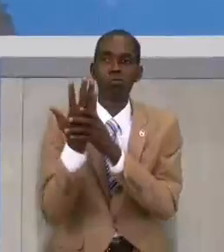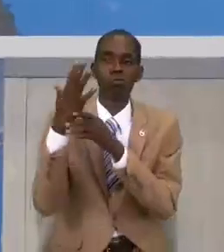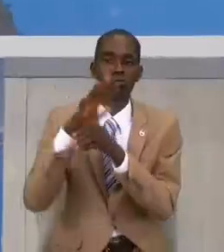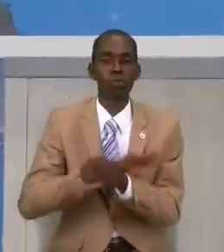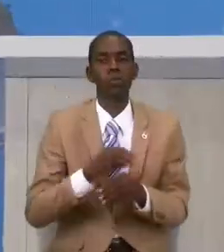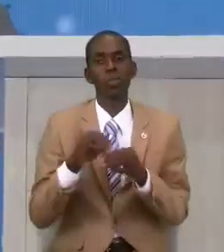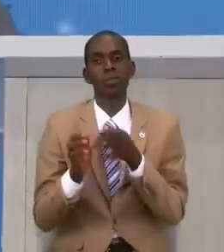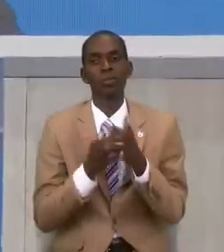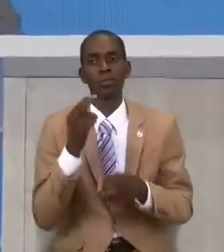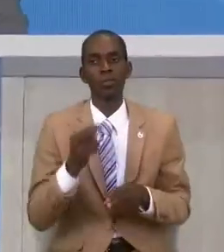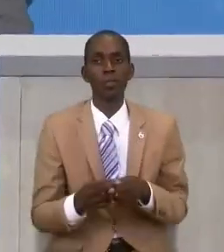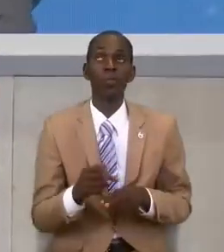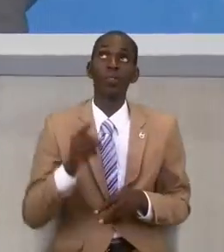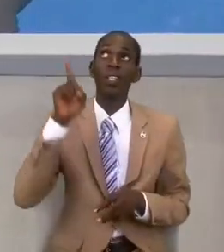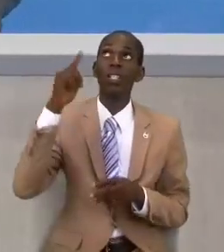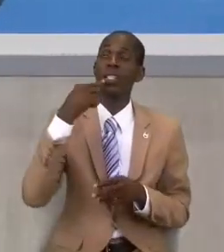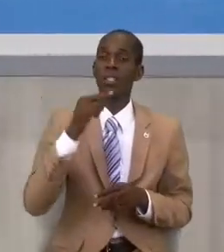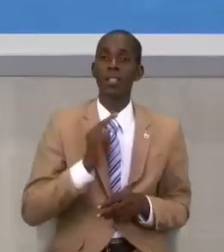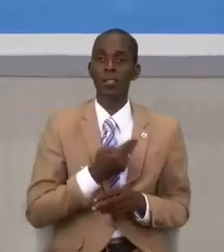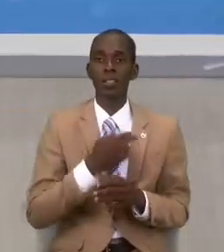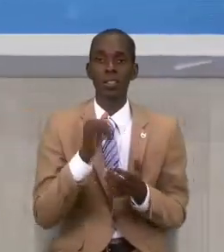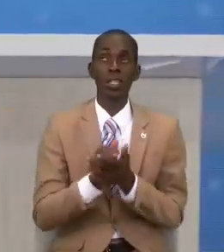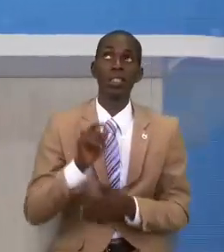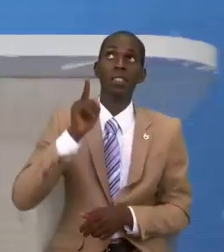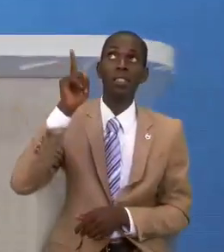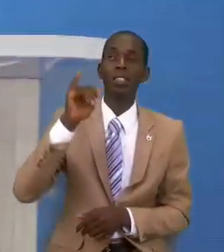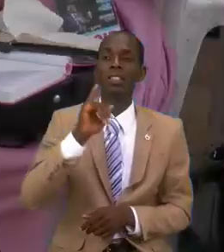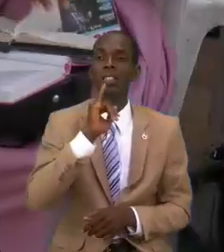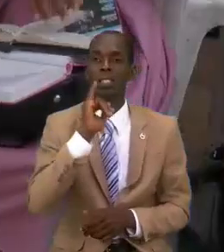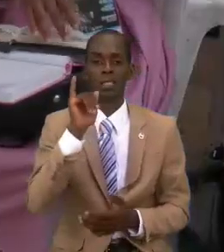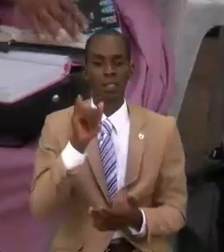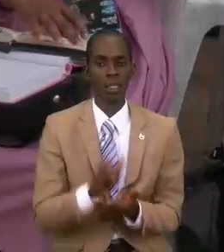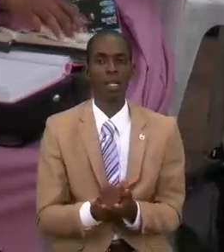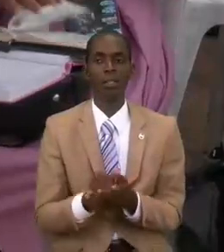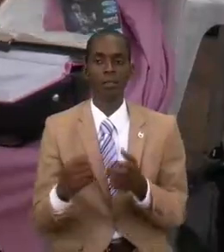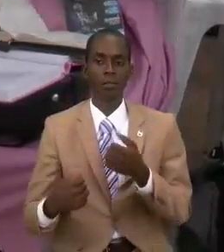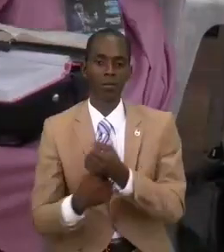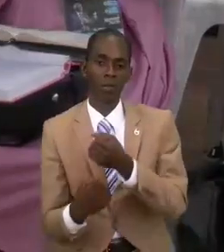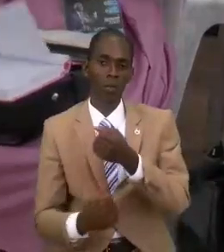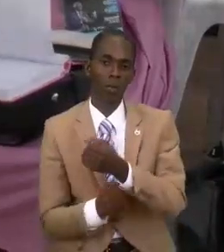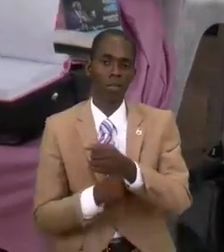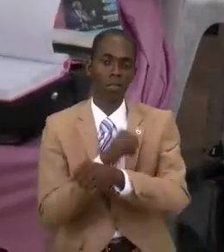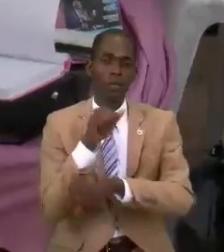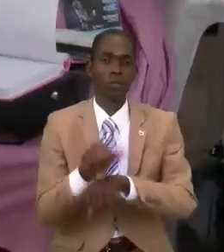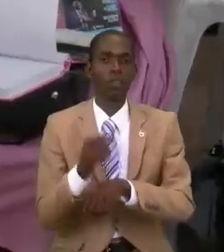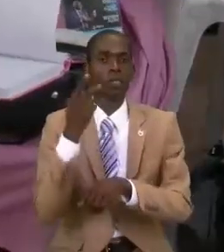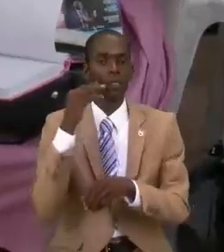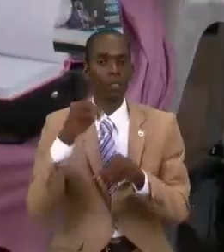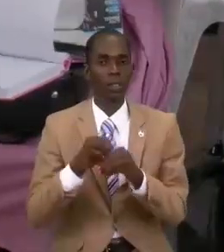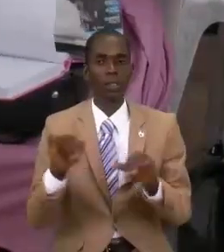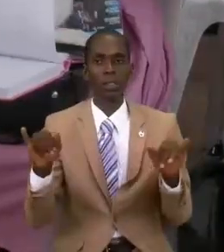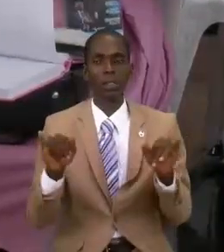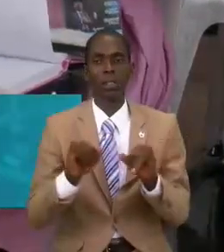cornerstone. And we're looking at Isaiah chapter 7, and we're looking at verse 14. Isaiah tells us